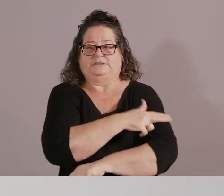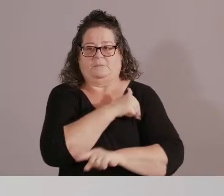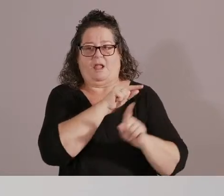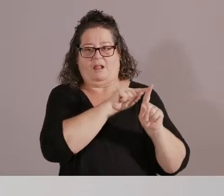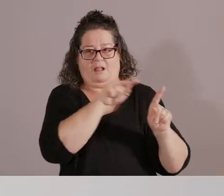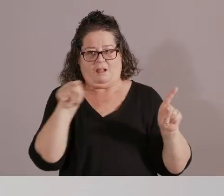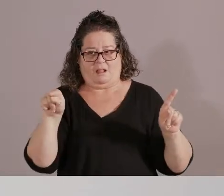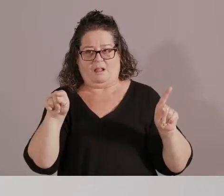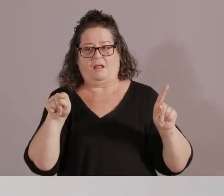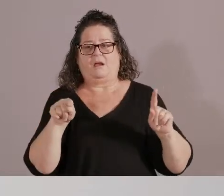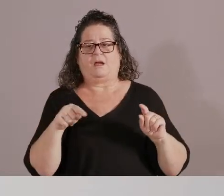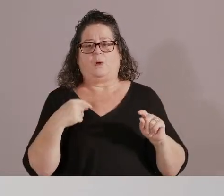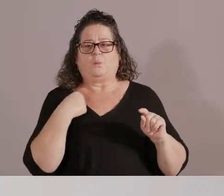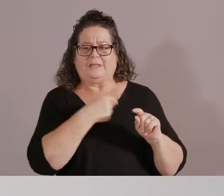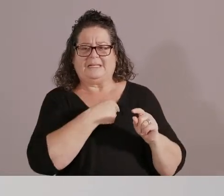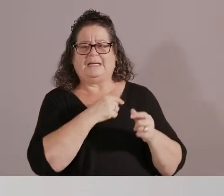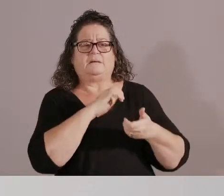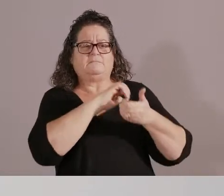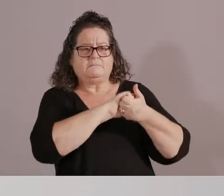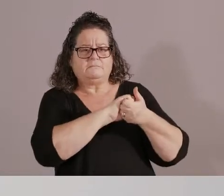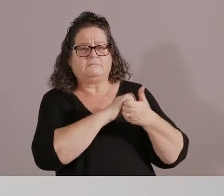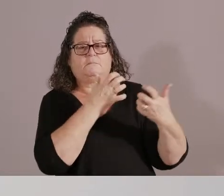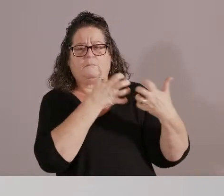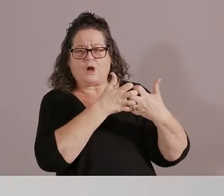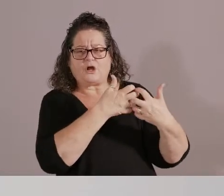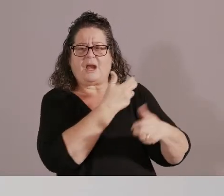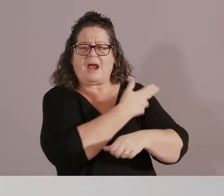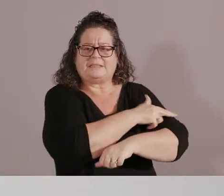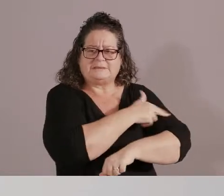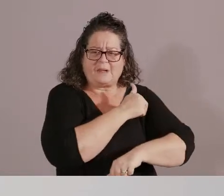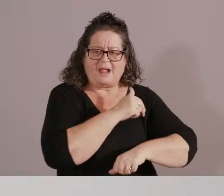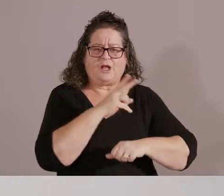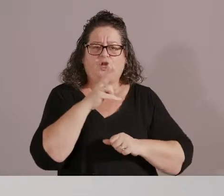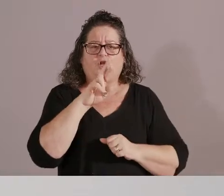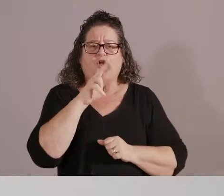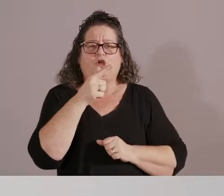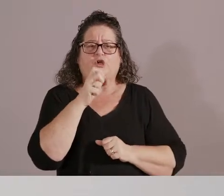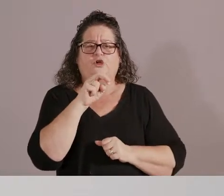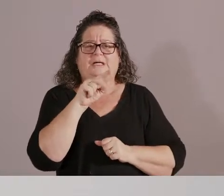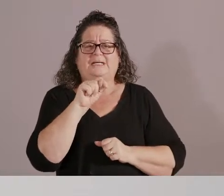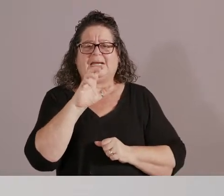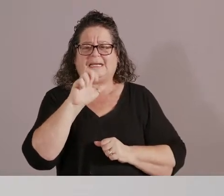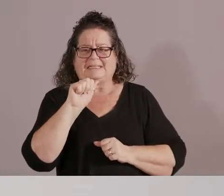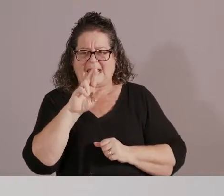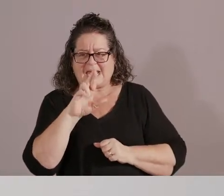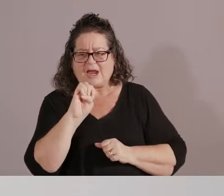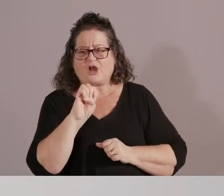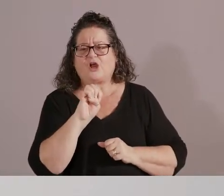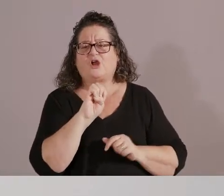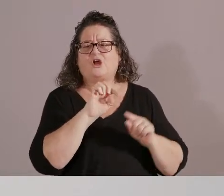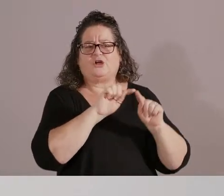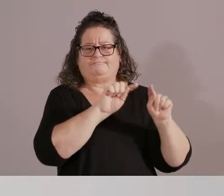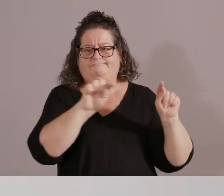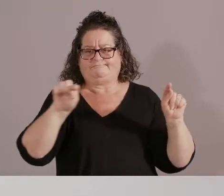and other urgent cares in order to get them the monoclonal antibodies that they need to treat people.